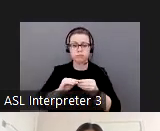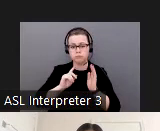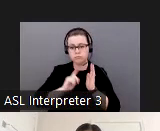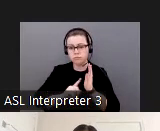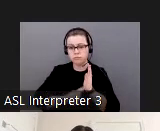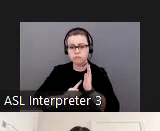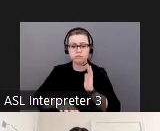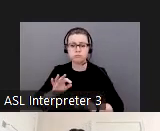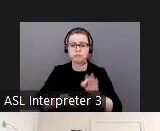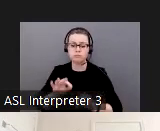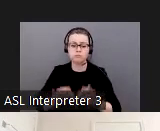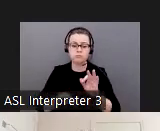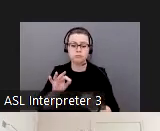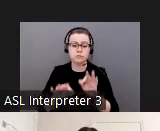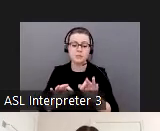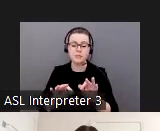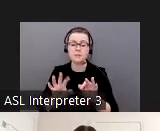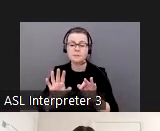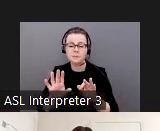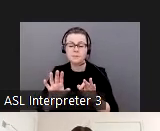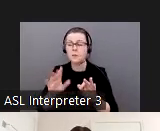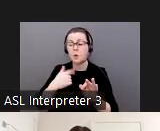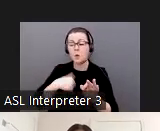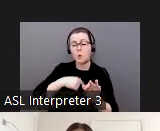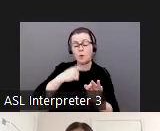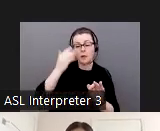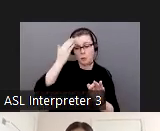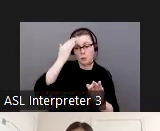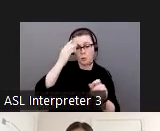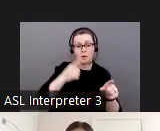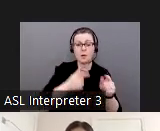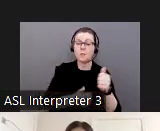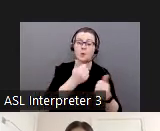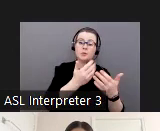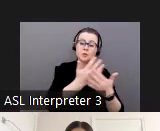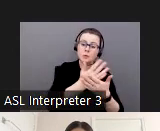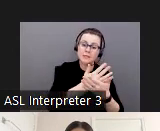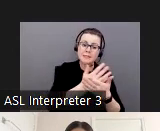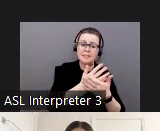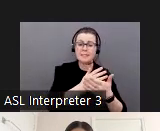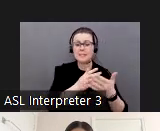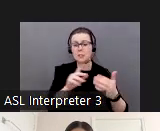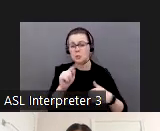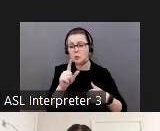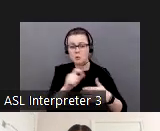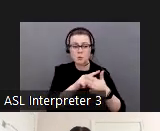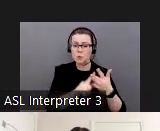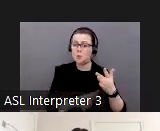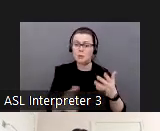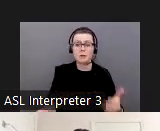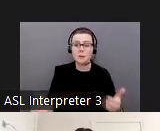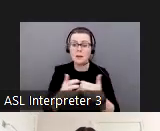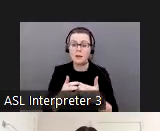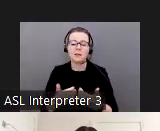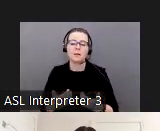most screening and intervention tools have been designed for younger women. They don't necessarily address the specific needs